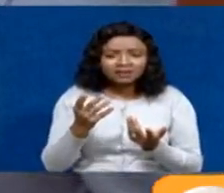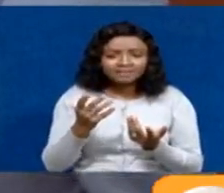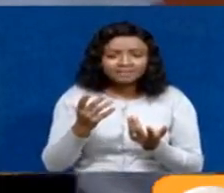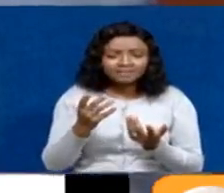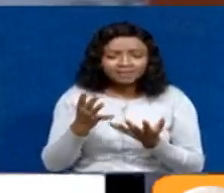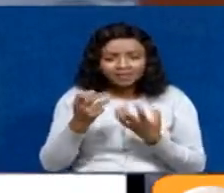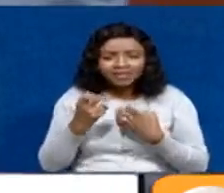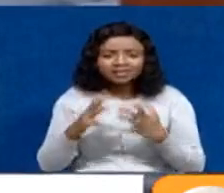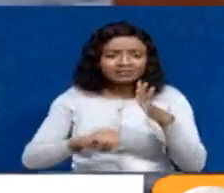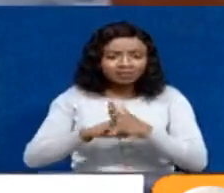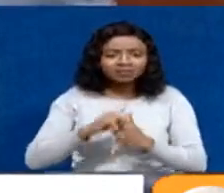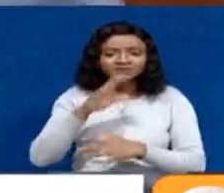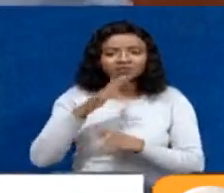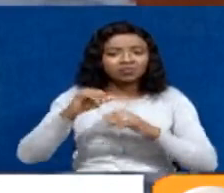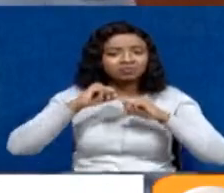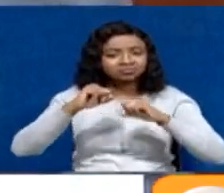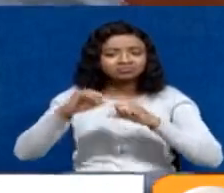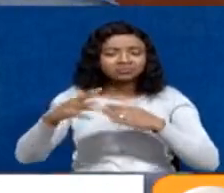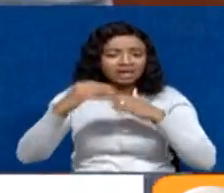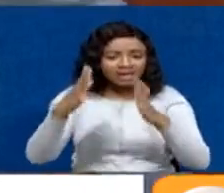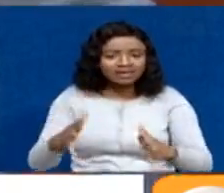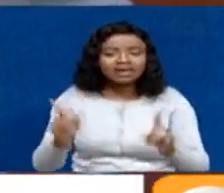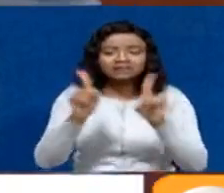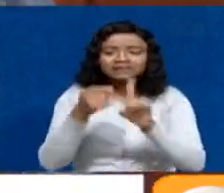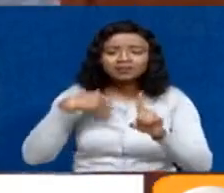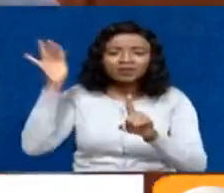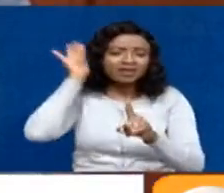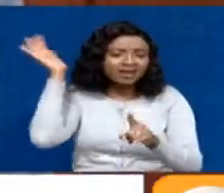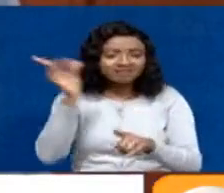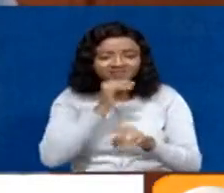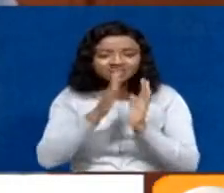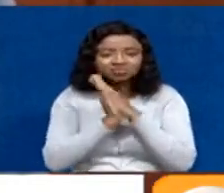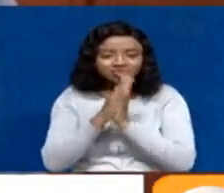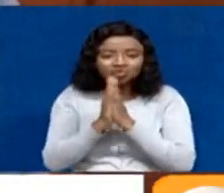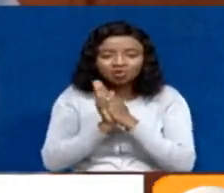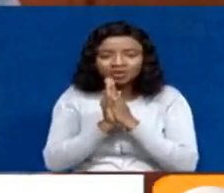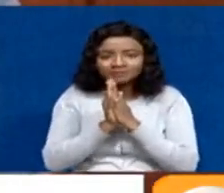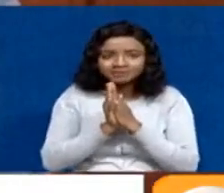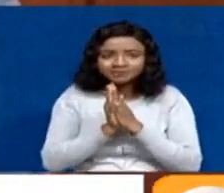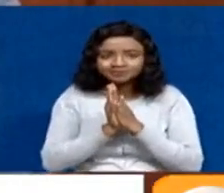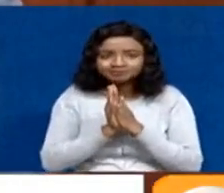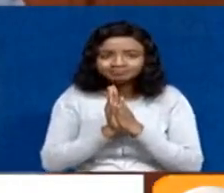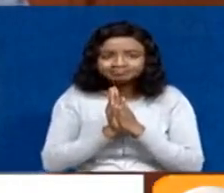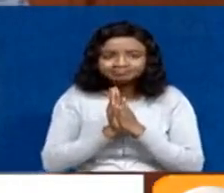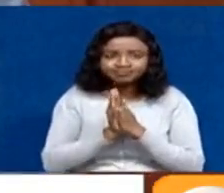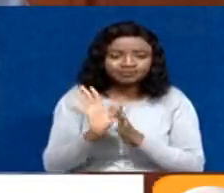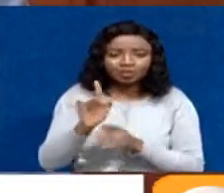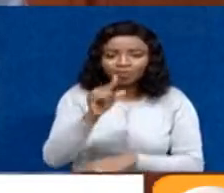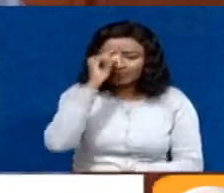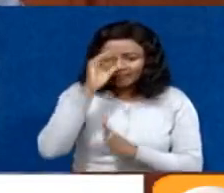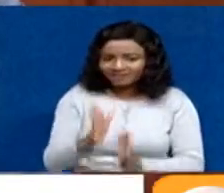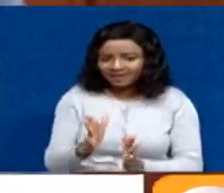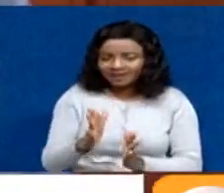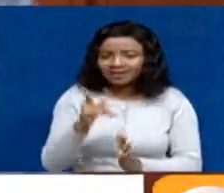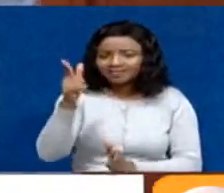by your Mr. Speaker, Supreme Leader, the certificate. We were told of story. Myself and Senator Cheruiyot were told of a story of now a governor of one of